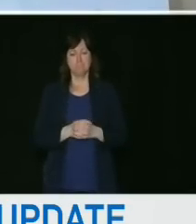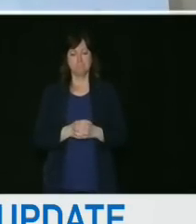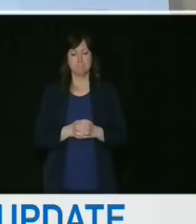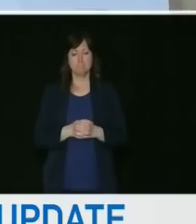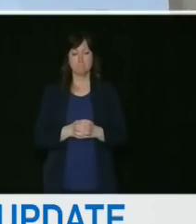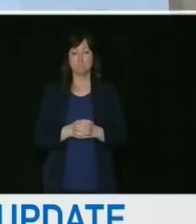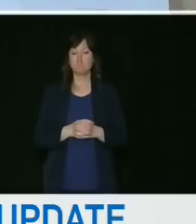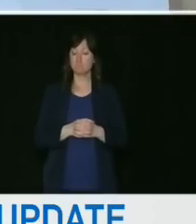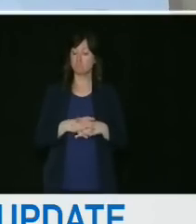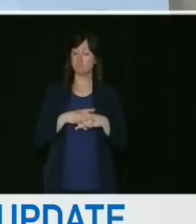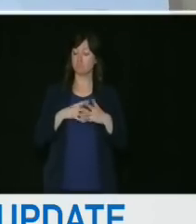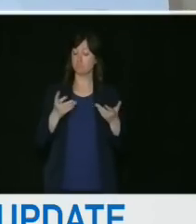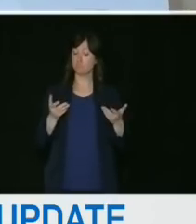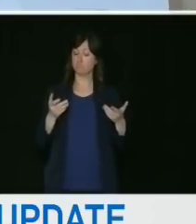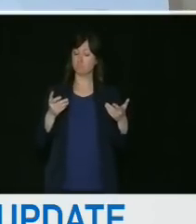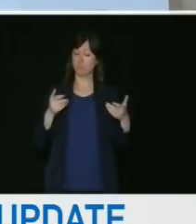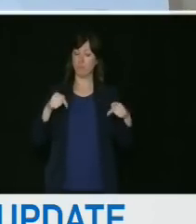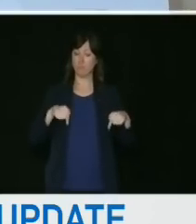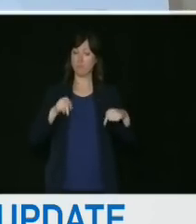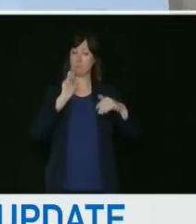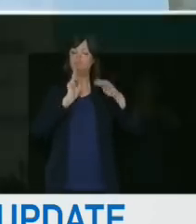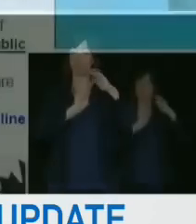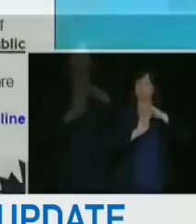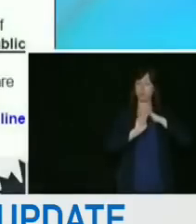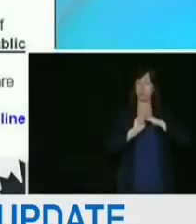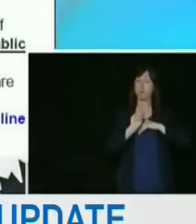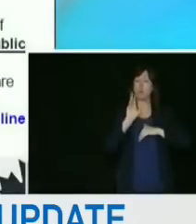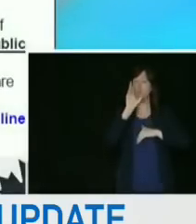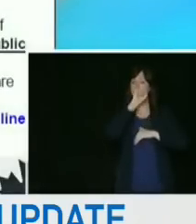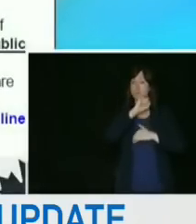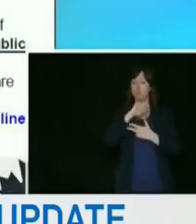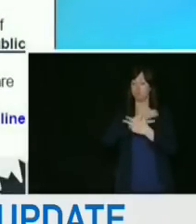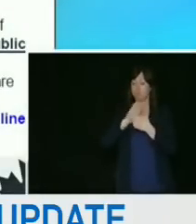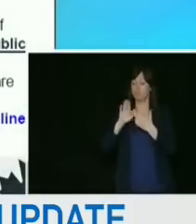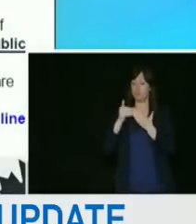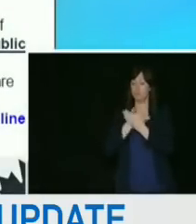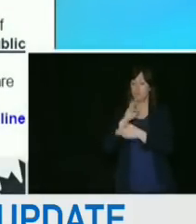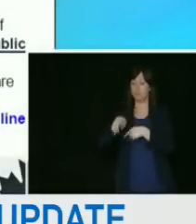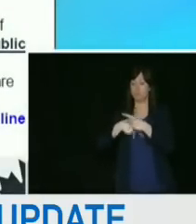for this model. We assumed that the variants of concern